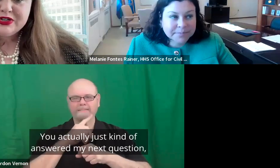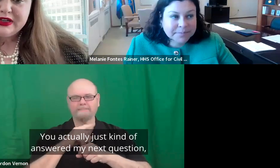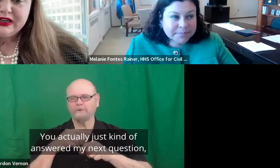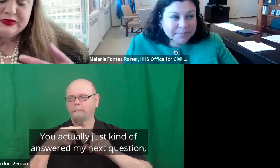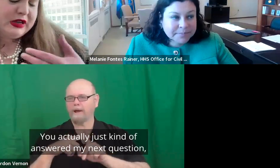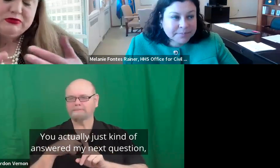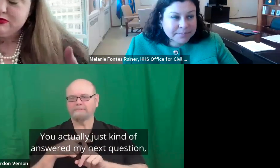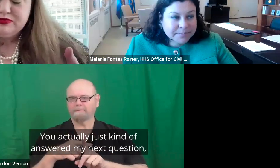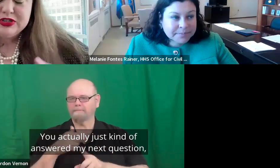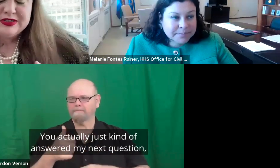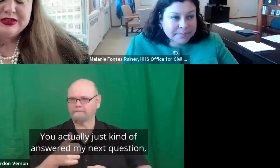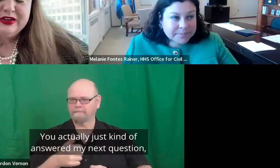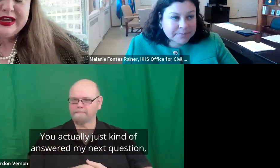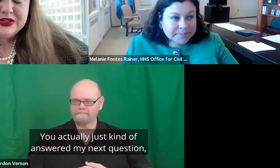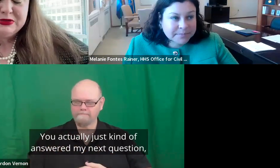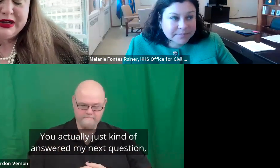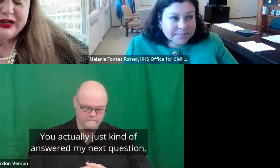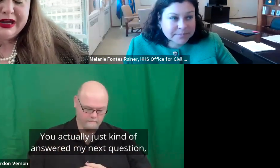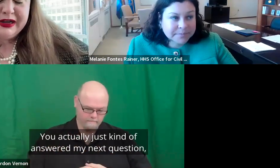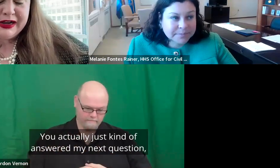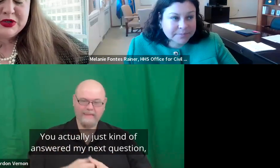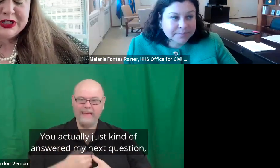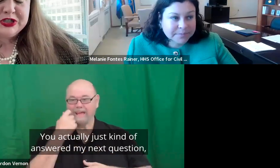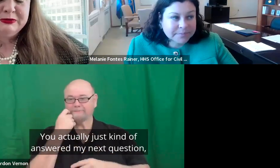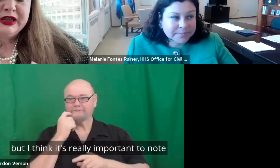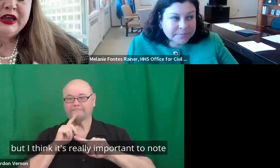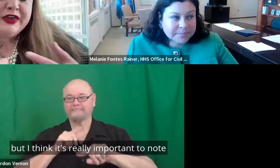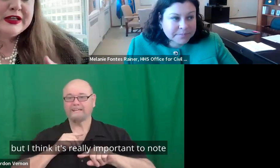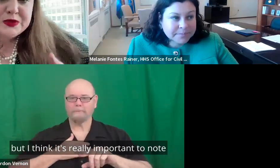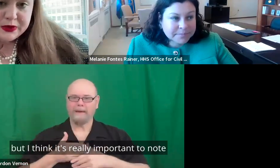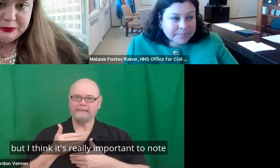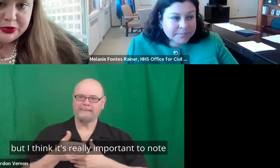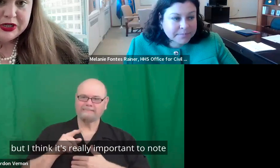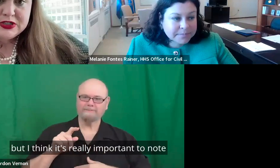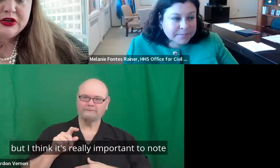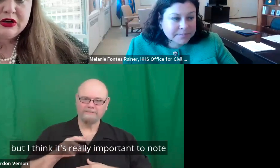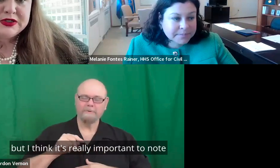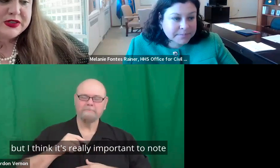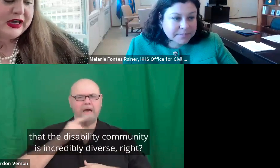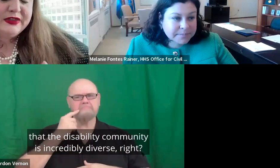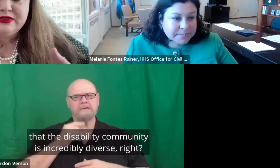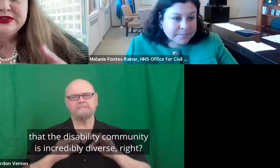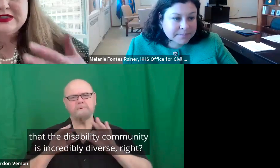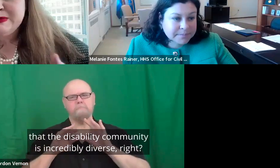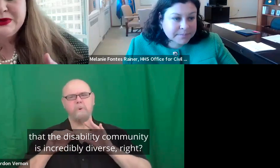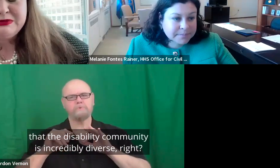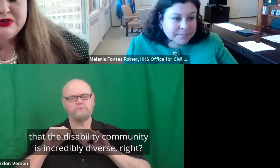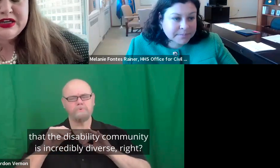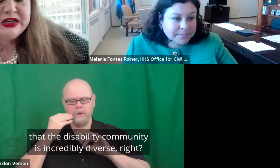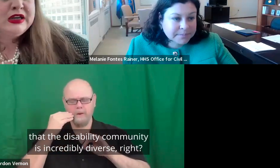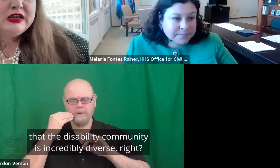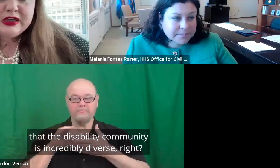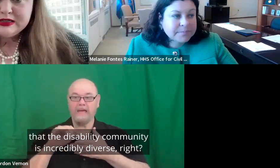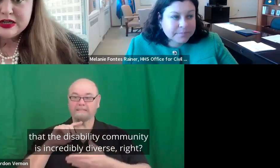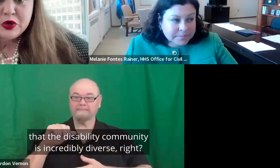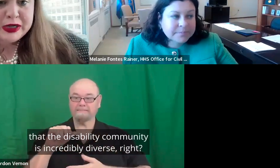You actually just kind of answered my next question, but I think it's really important to note that the disability